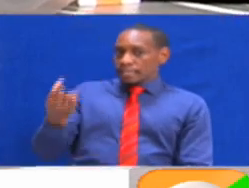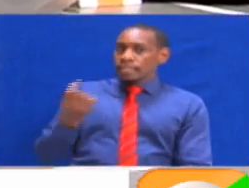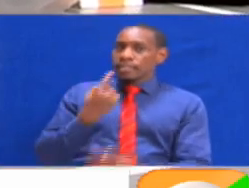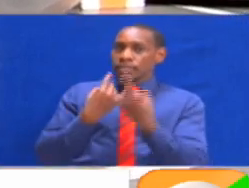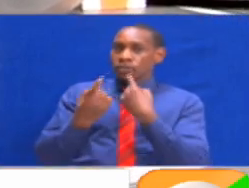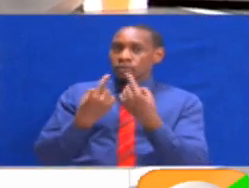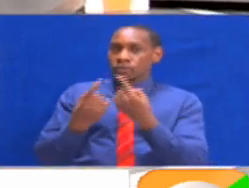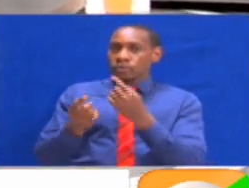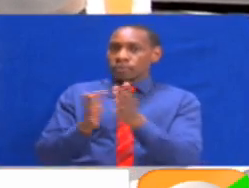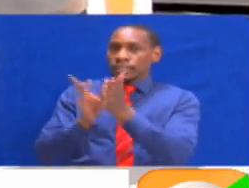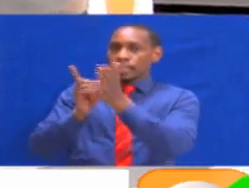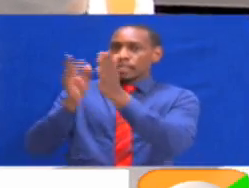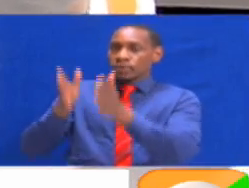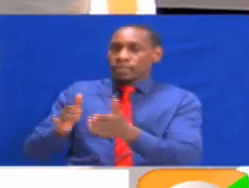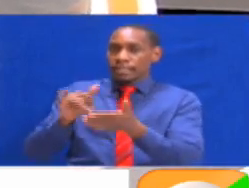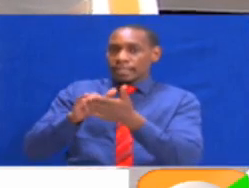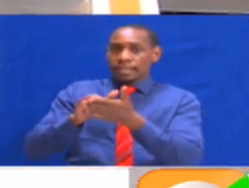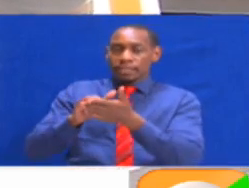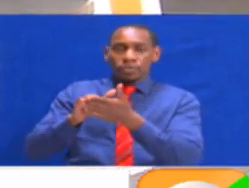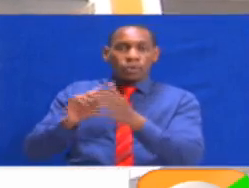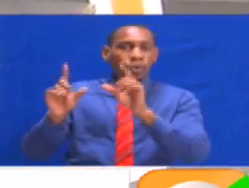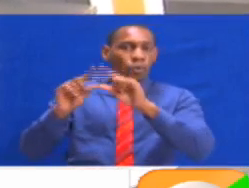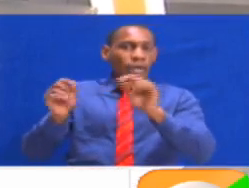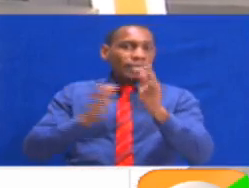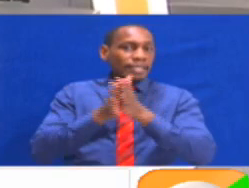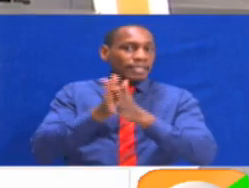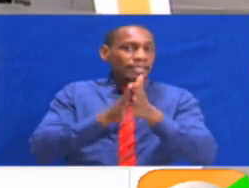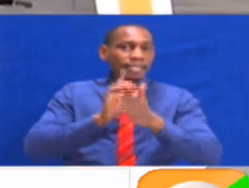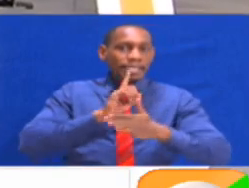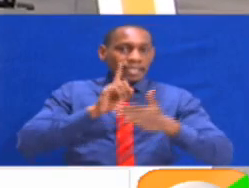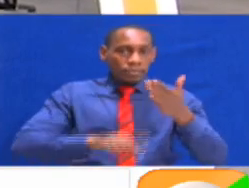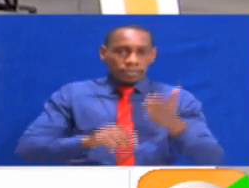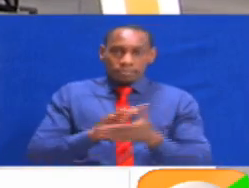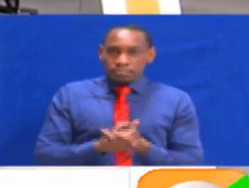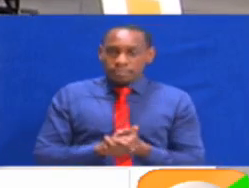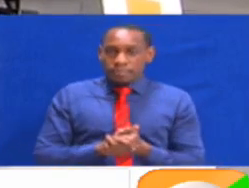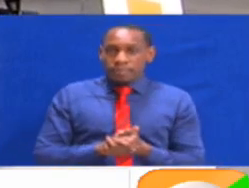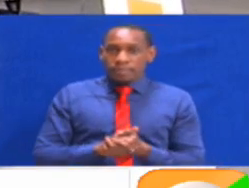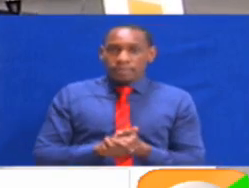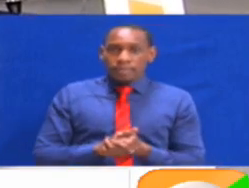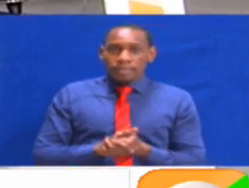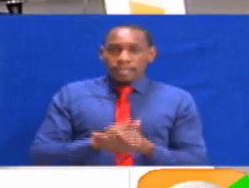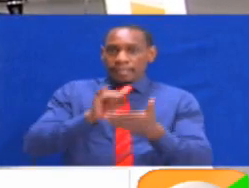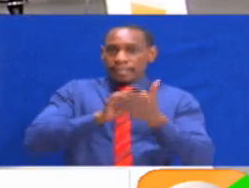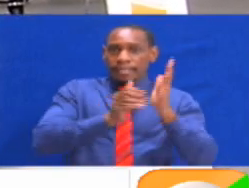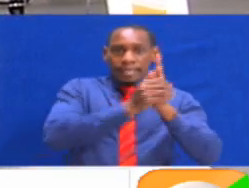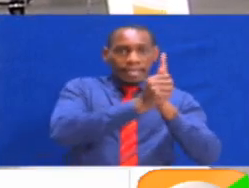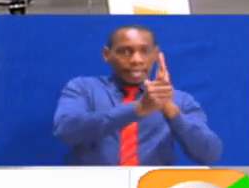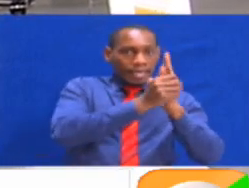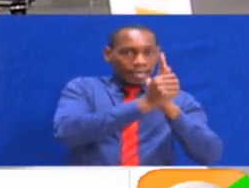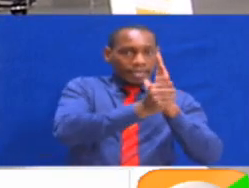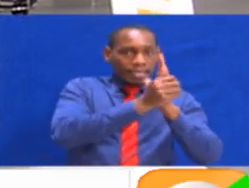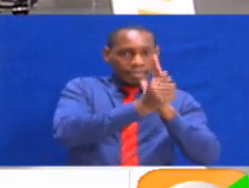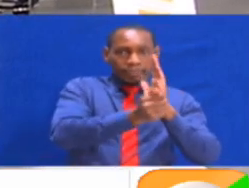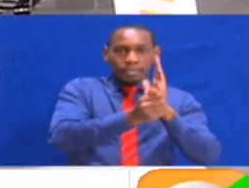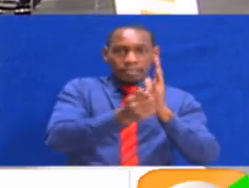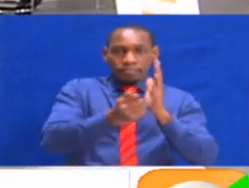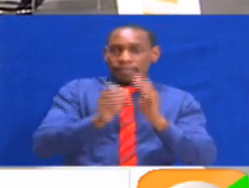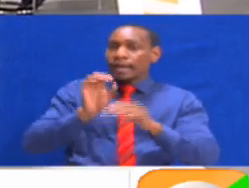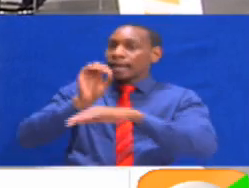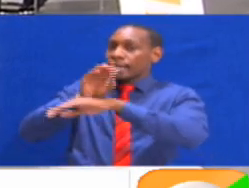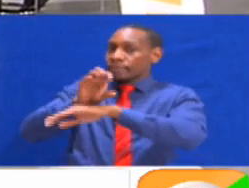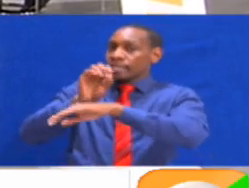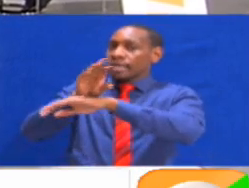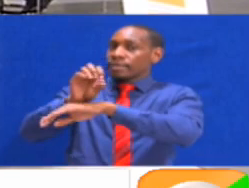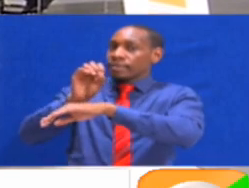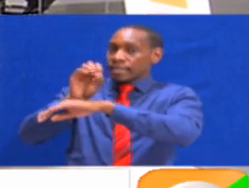Dr. Lukoya Tuole, he made something, a very interesting statement. He said that the experts will give, you know, the advice. They